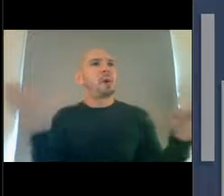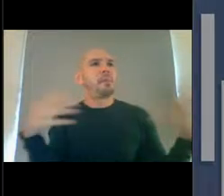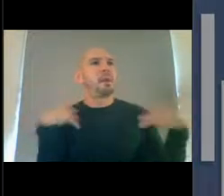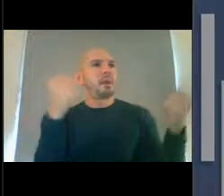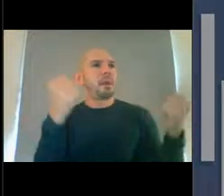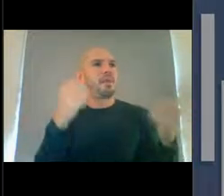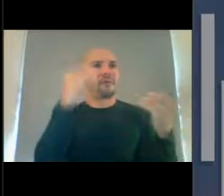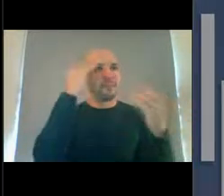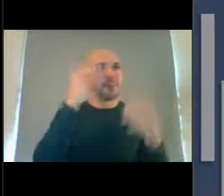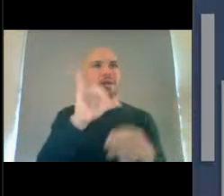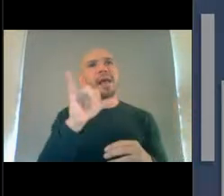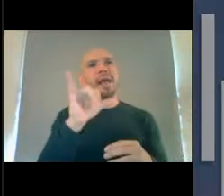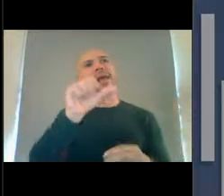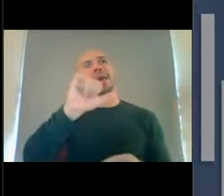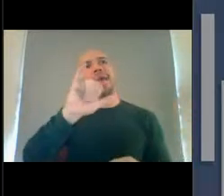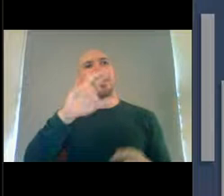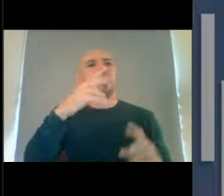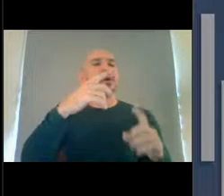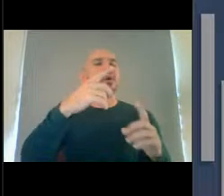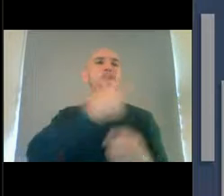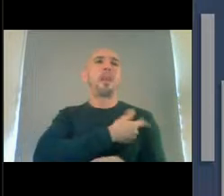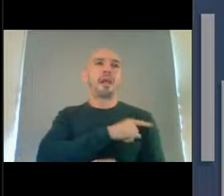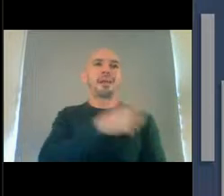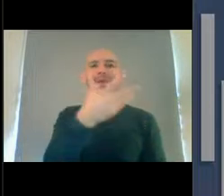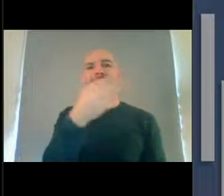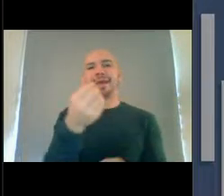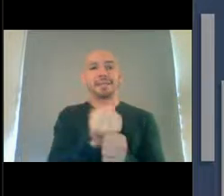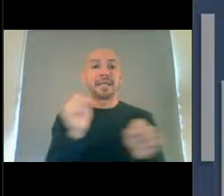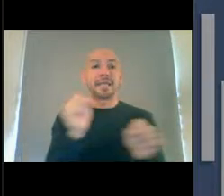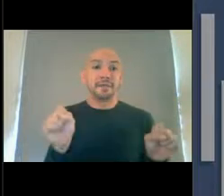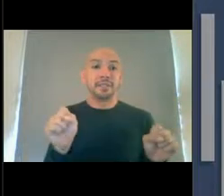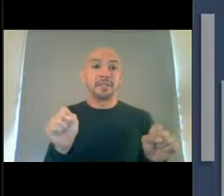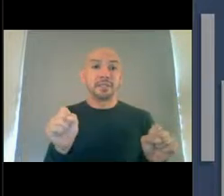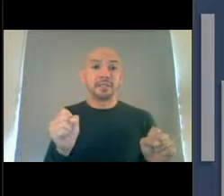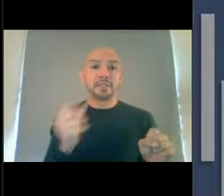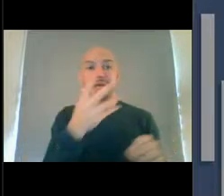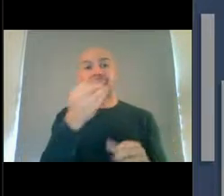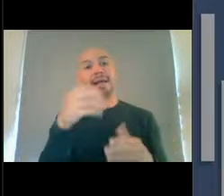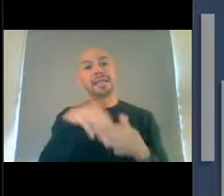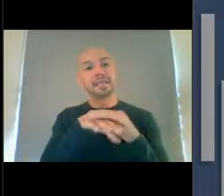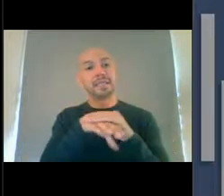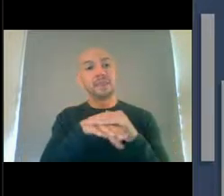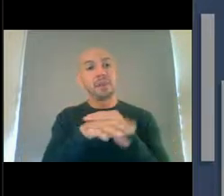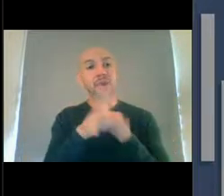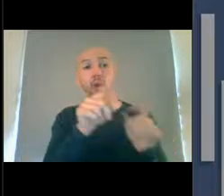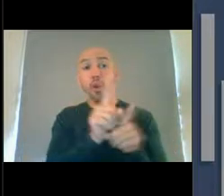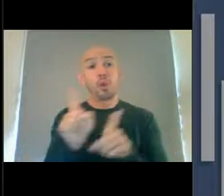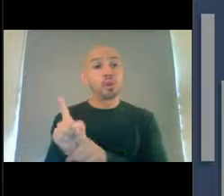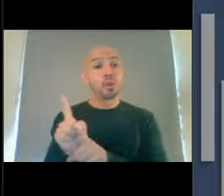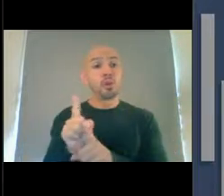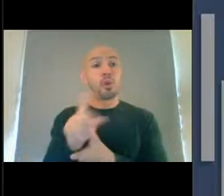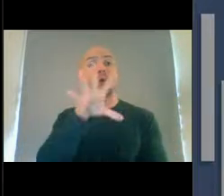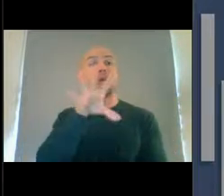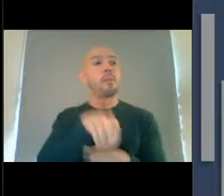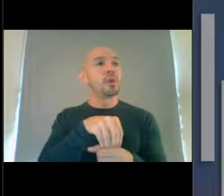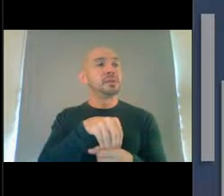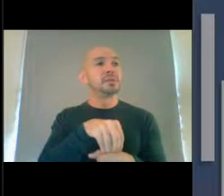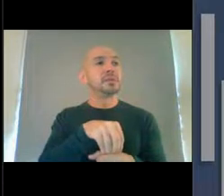air quality and safety and accessibility and it also incorporates